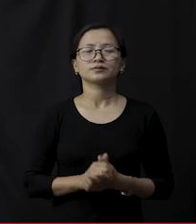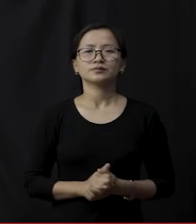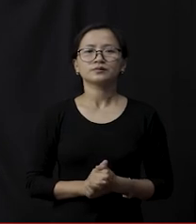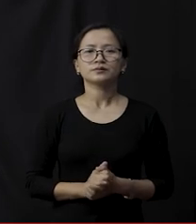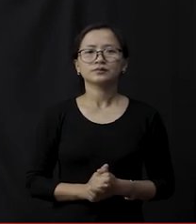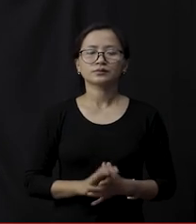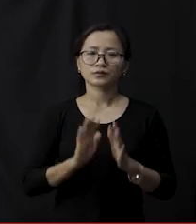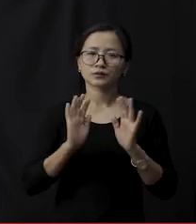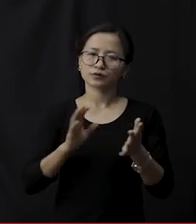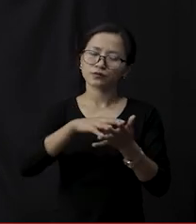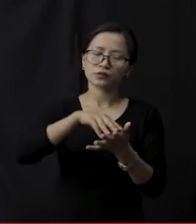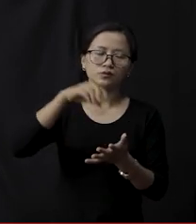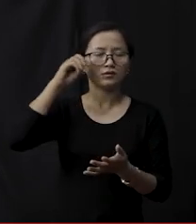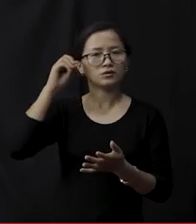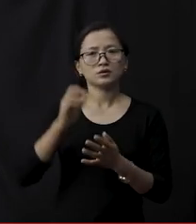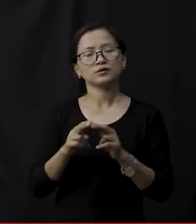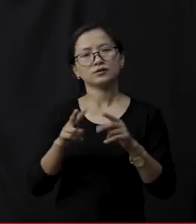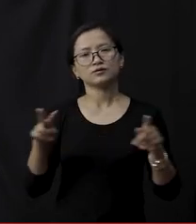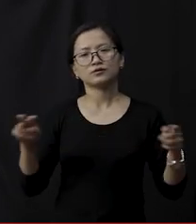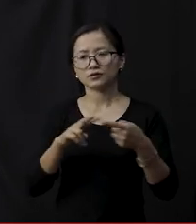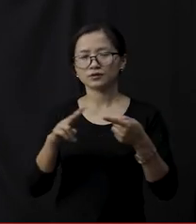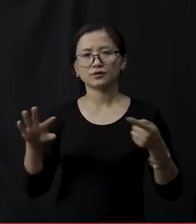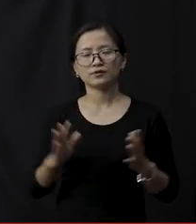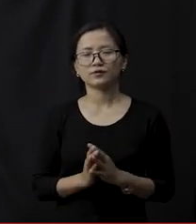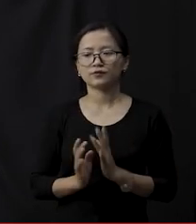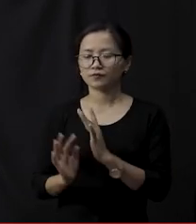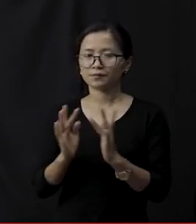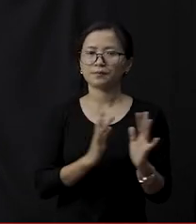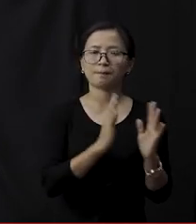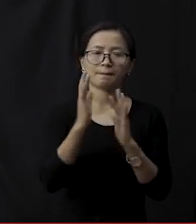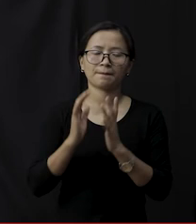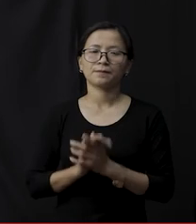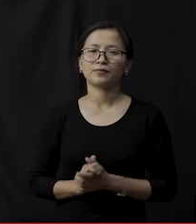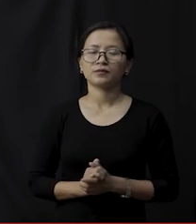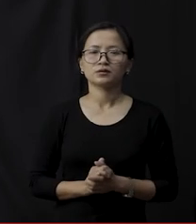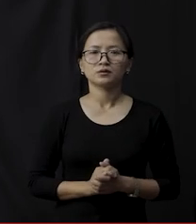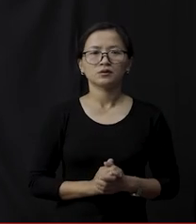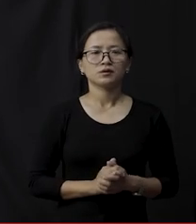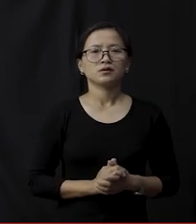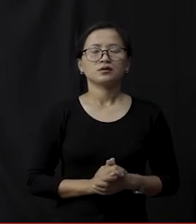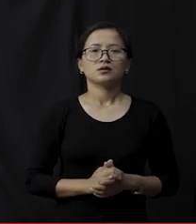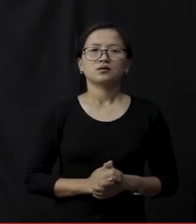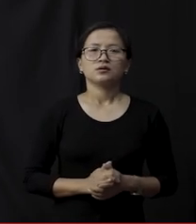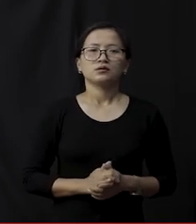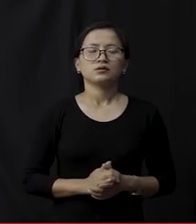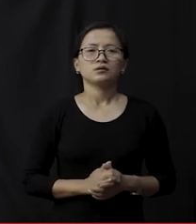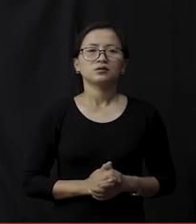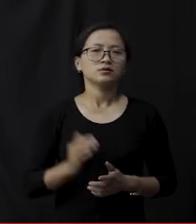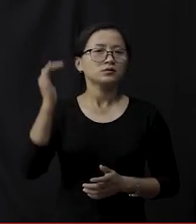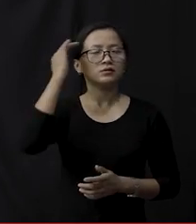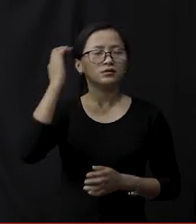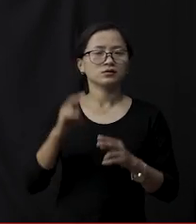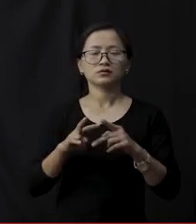students, we have learned about different types of plants. Okay? Now, this is different, student. Okay? Now, see, you have to